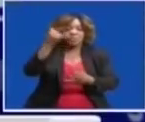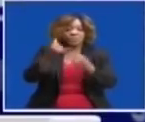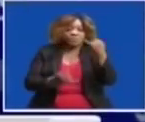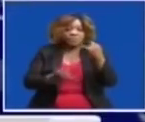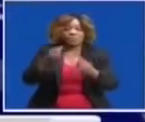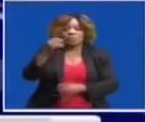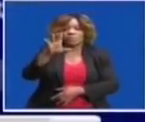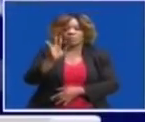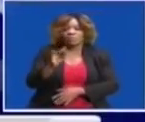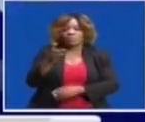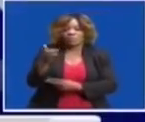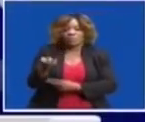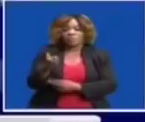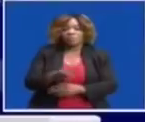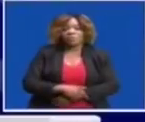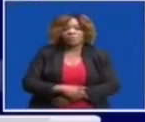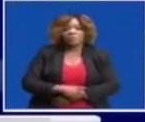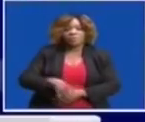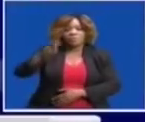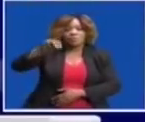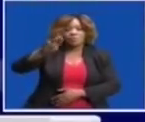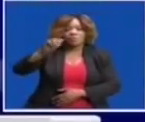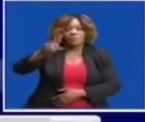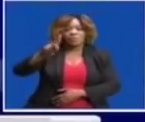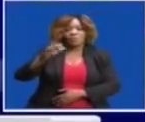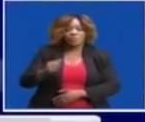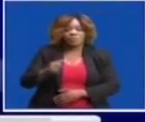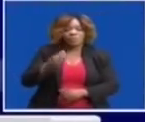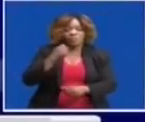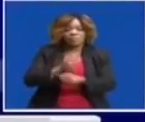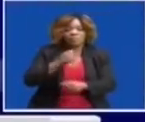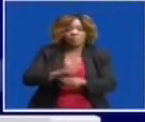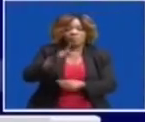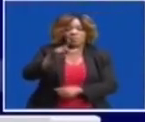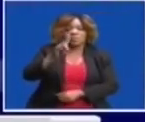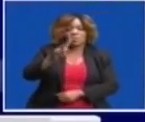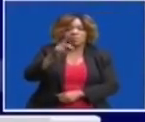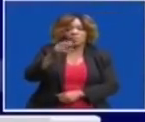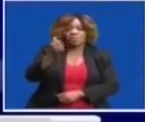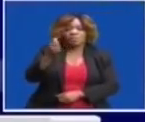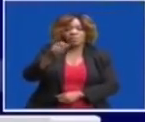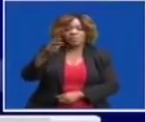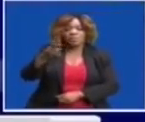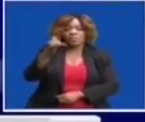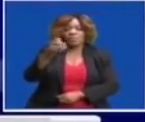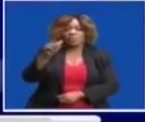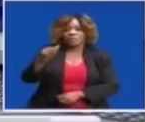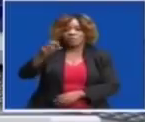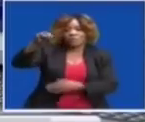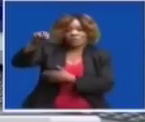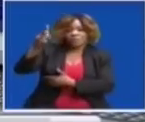tomorrow at 18 hours. Late Mr. Mwape also served as a Lukasha Member of Parliament.